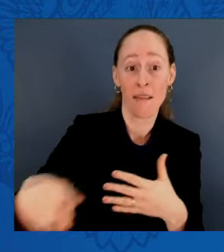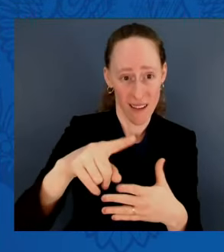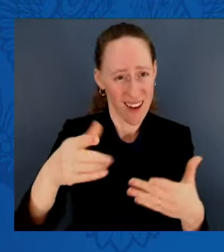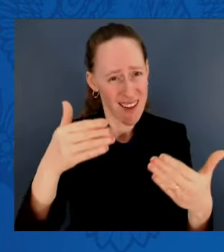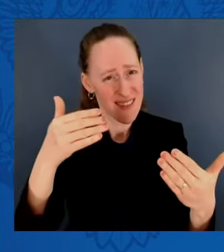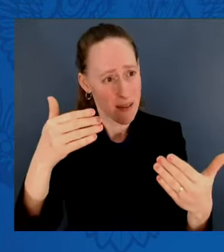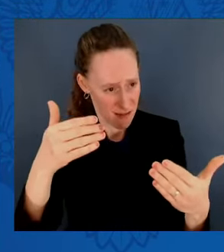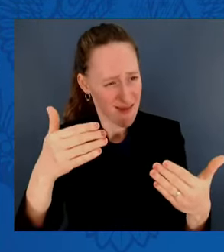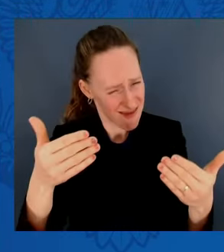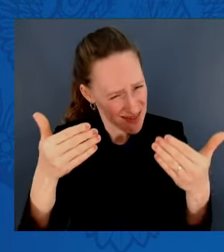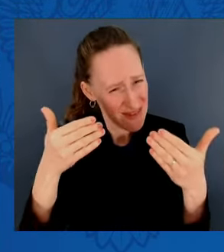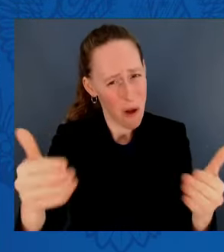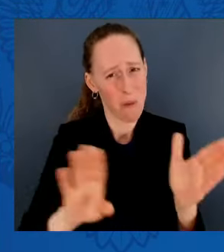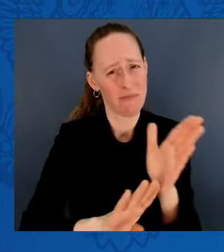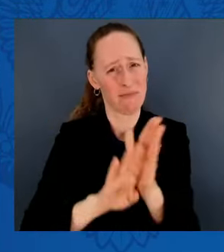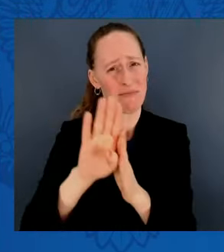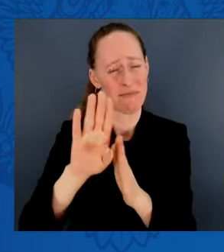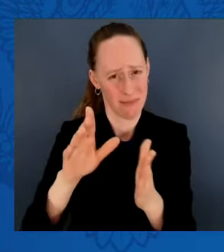of the land again.